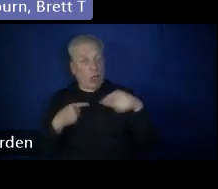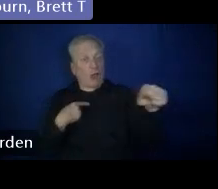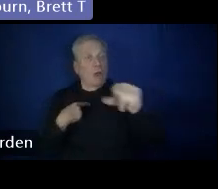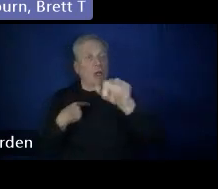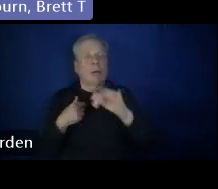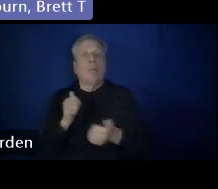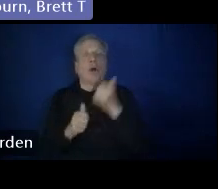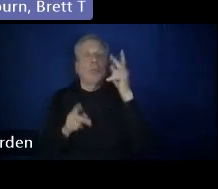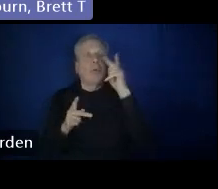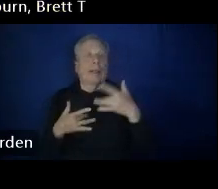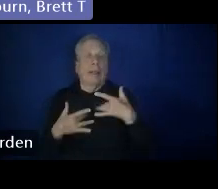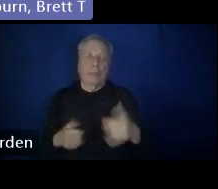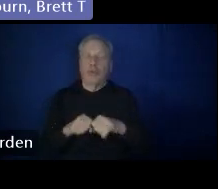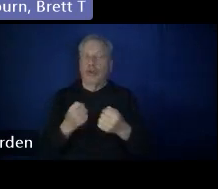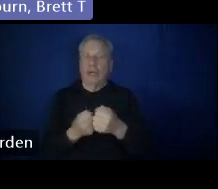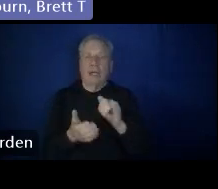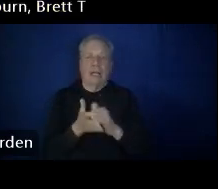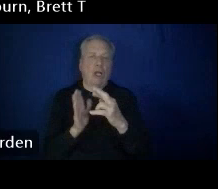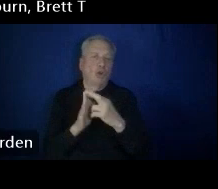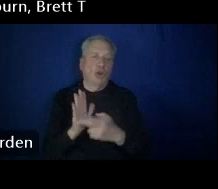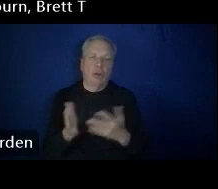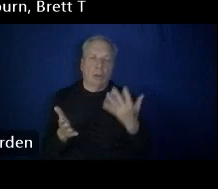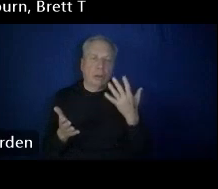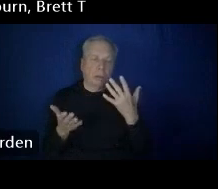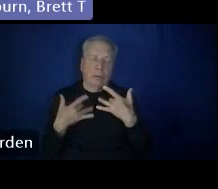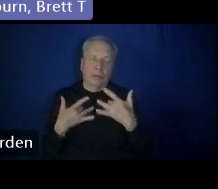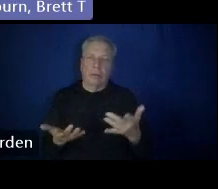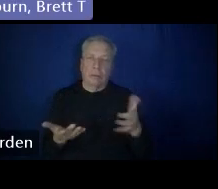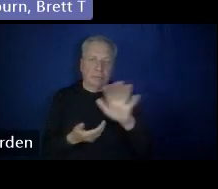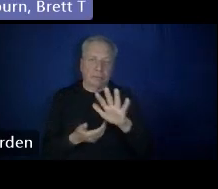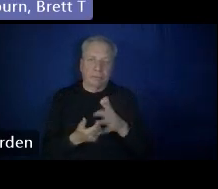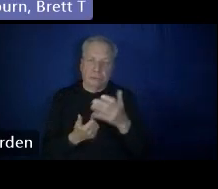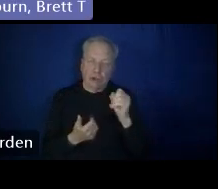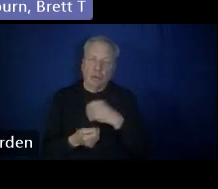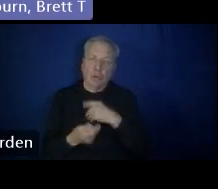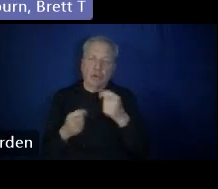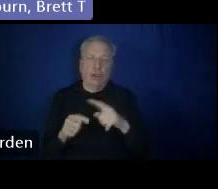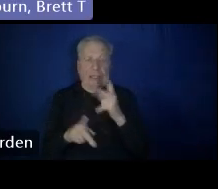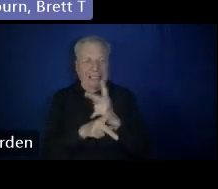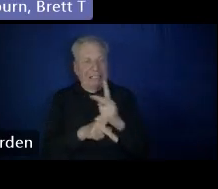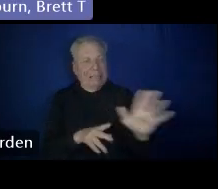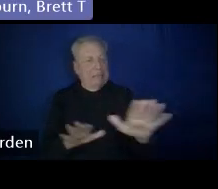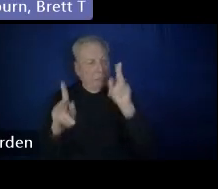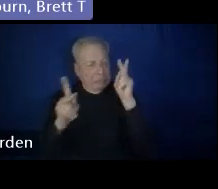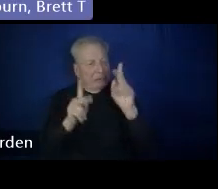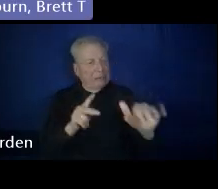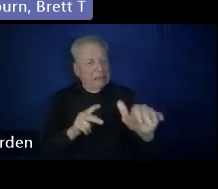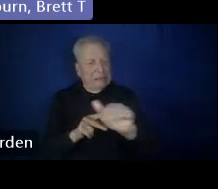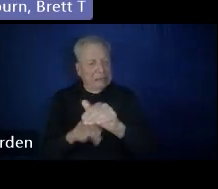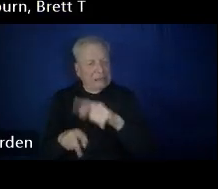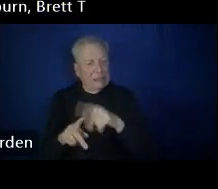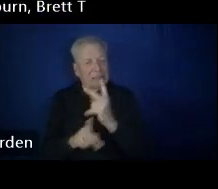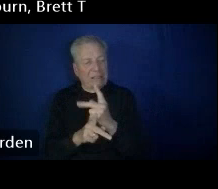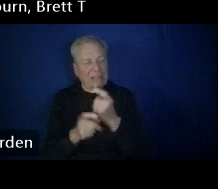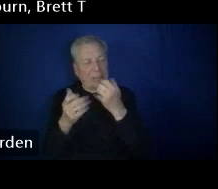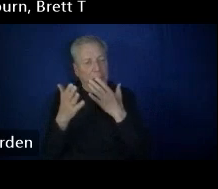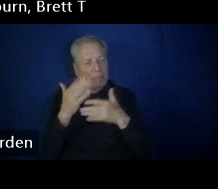people are breaking that rule. So we're trying to just get people to self-police a little bit better.